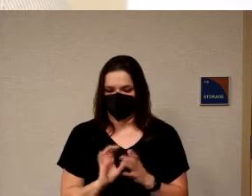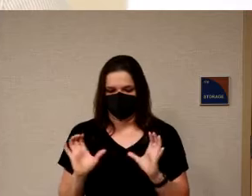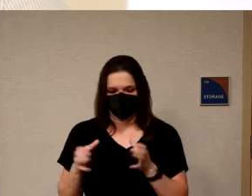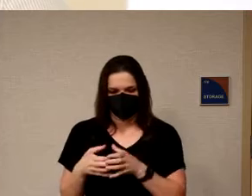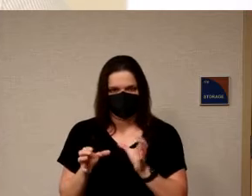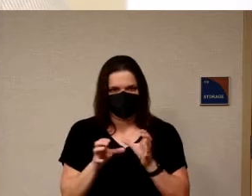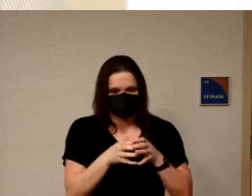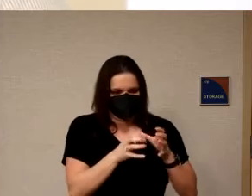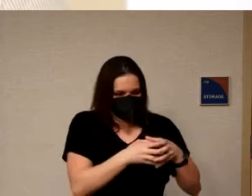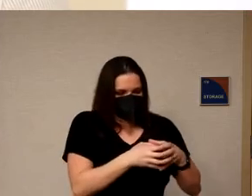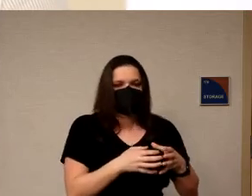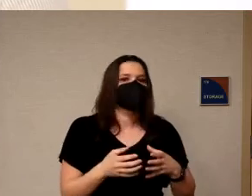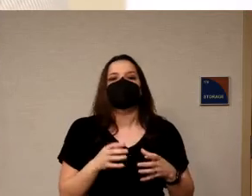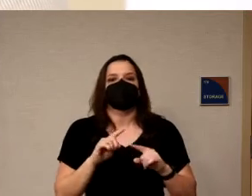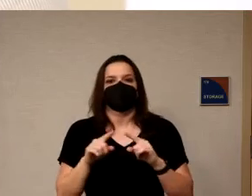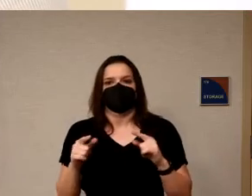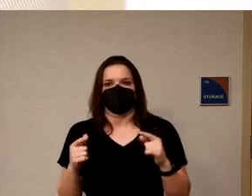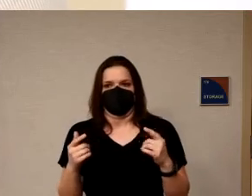it means the